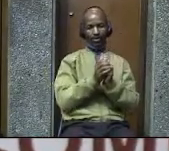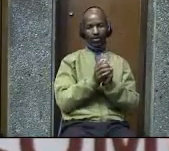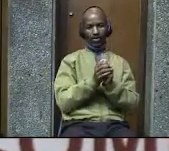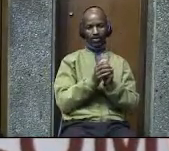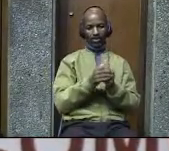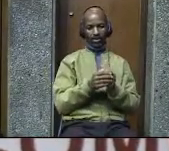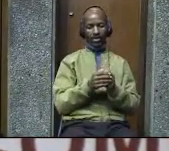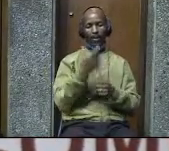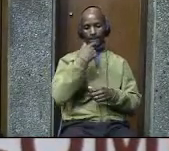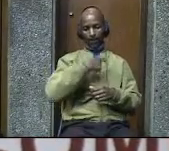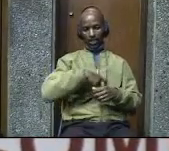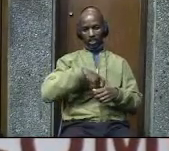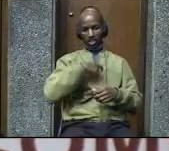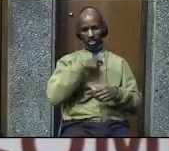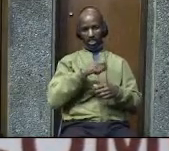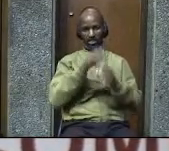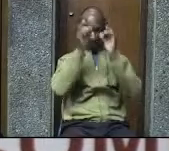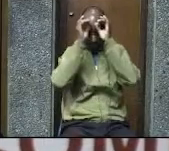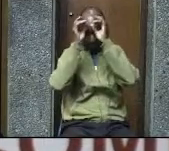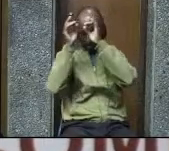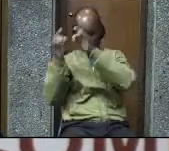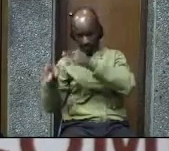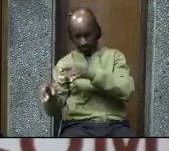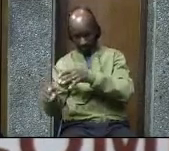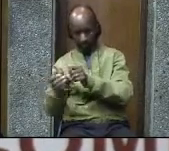their personal details.